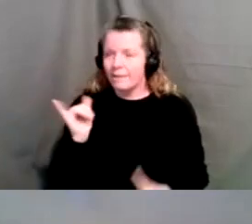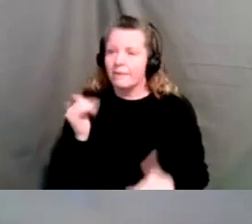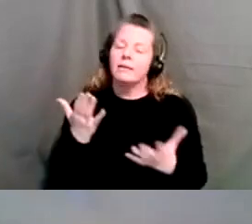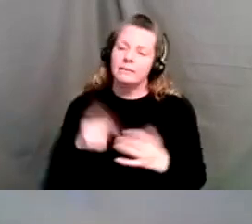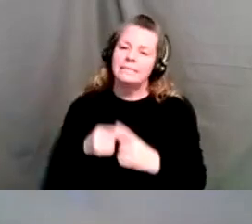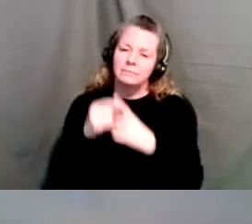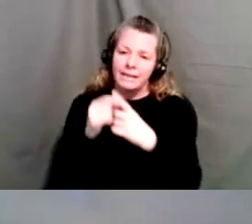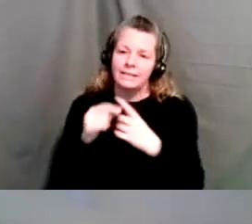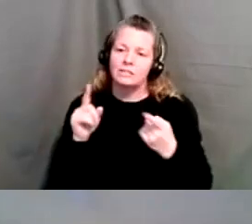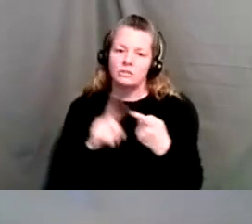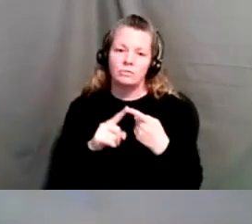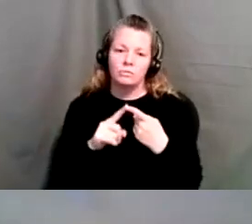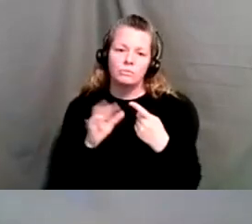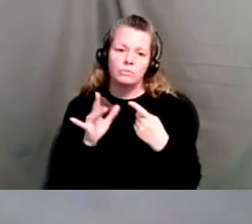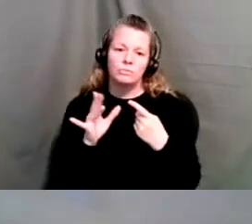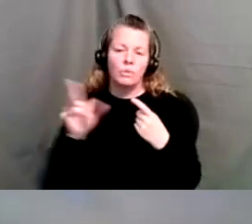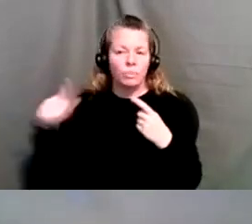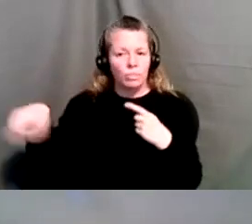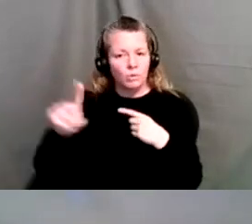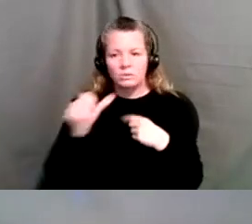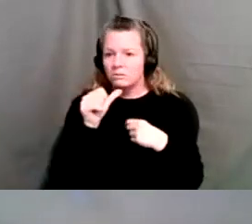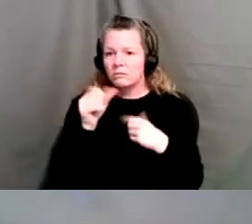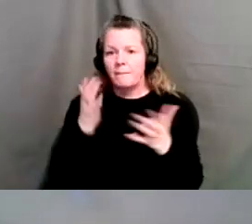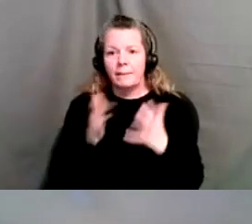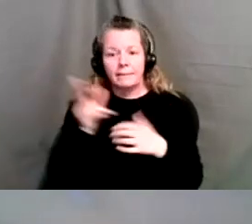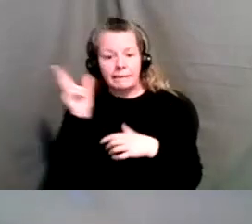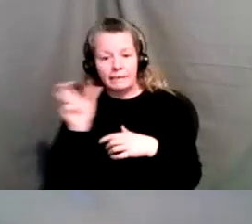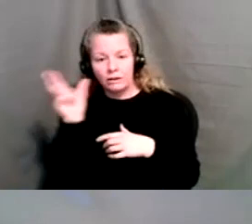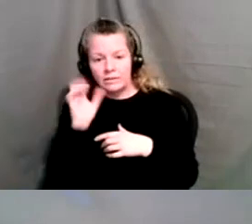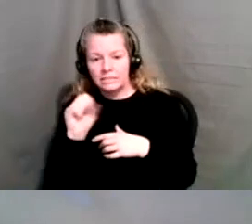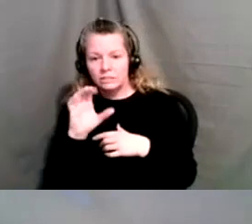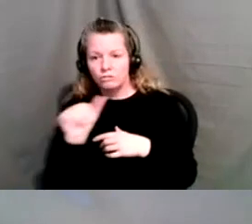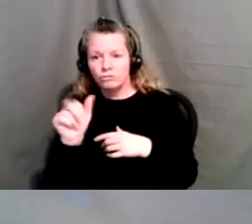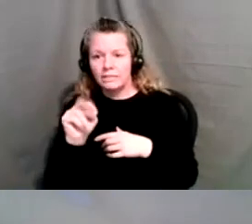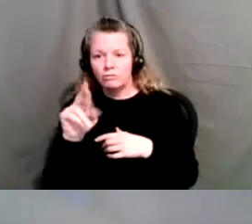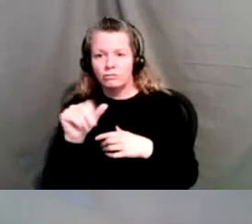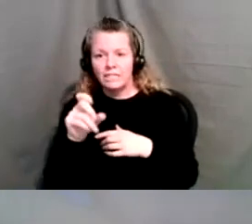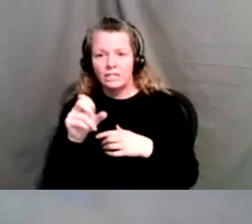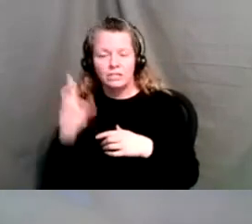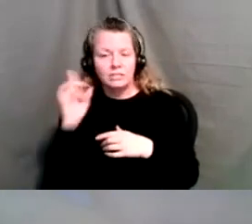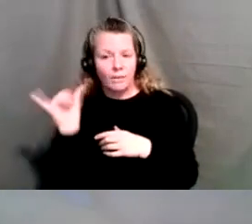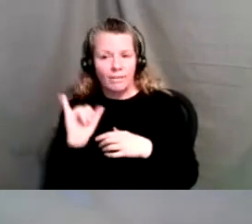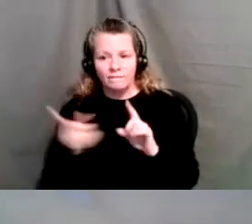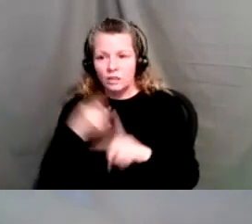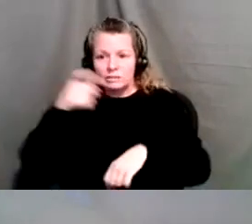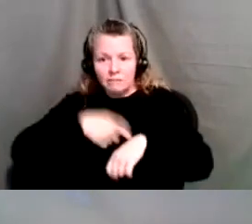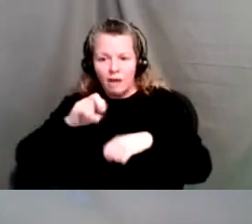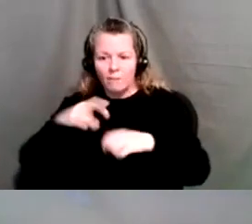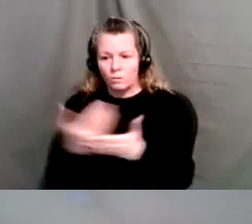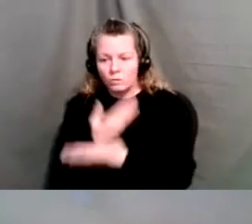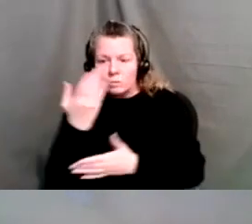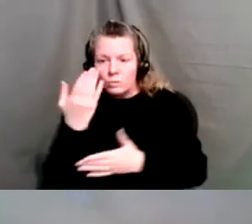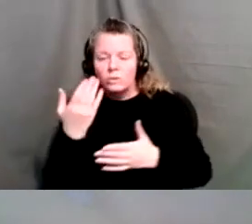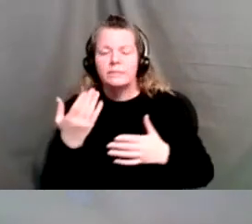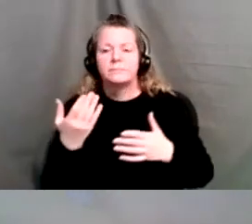to those of us who are maybe hearing what a screen reader sounds like for the first time or are new to it, any way